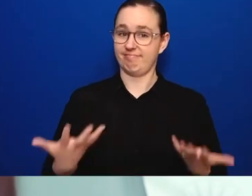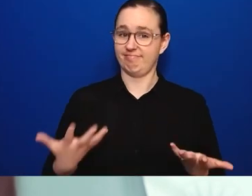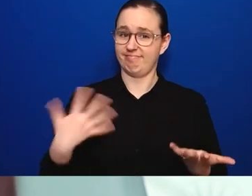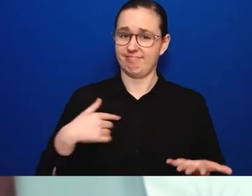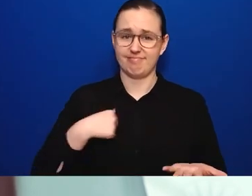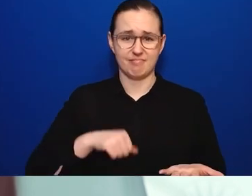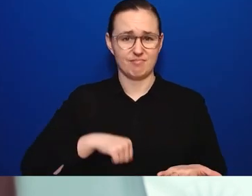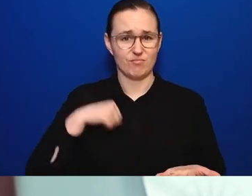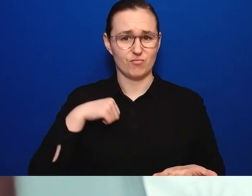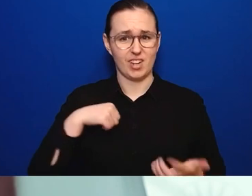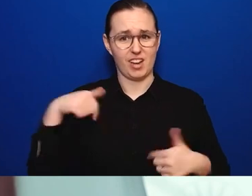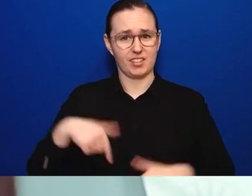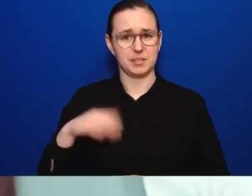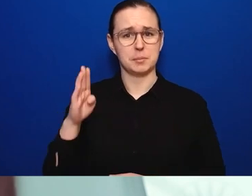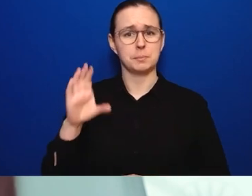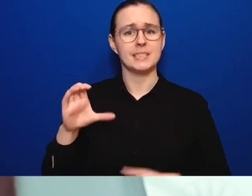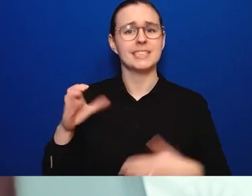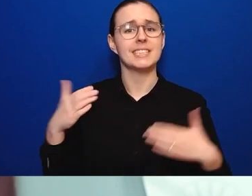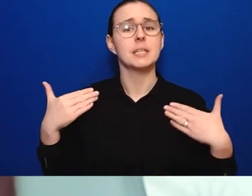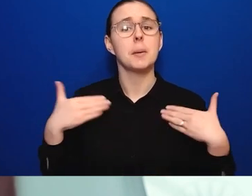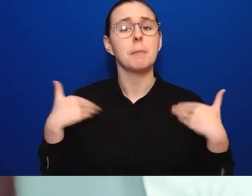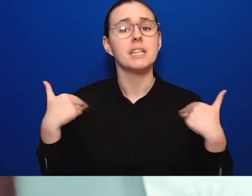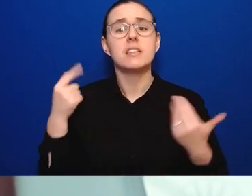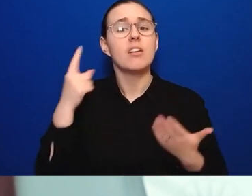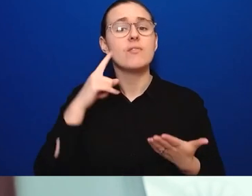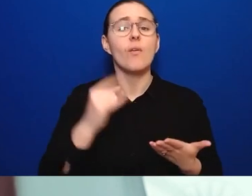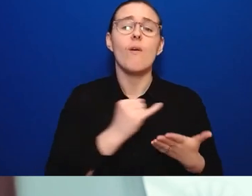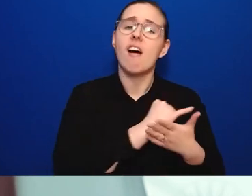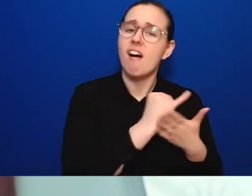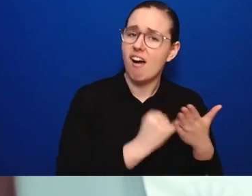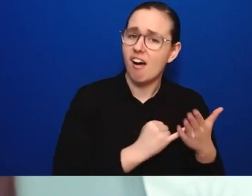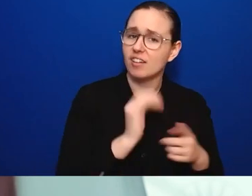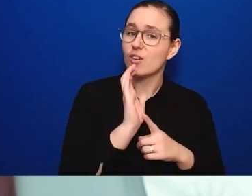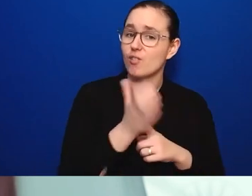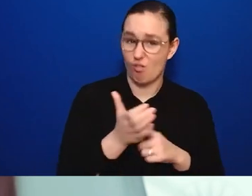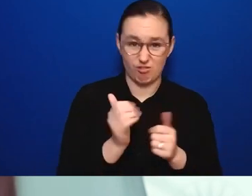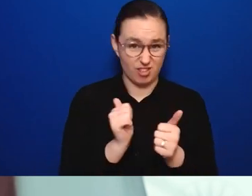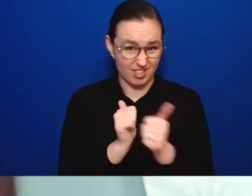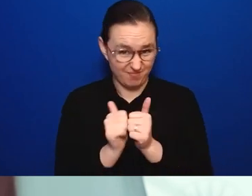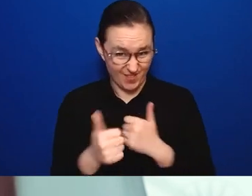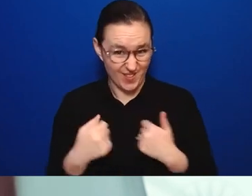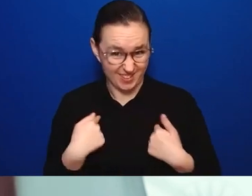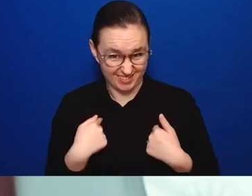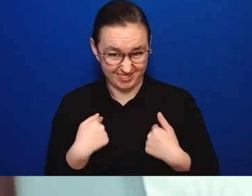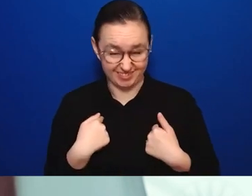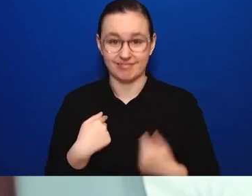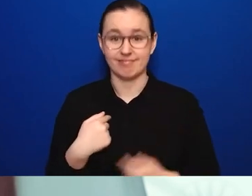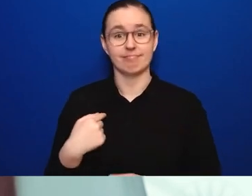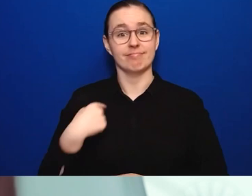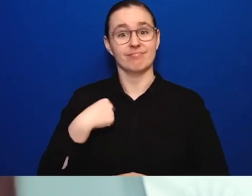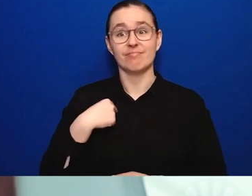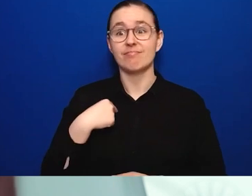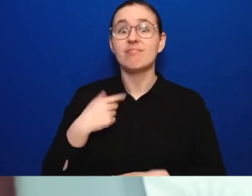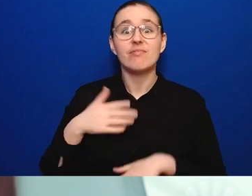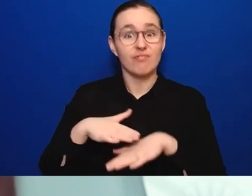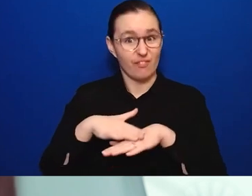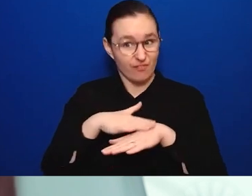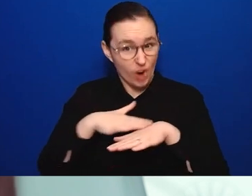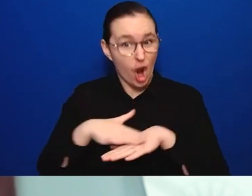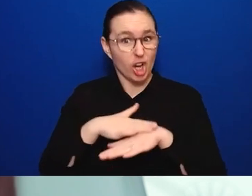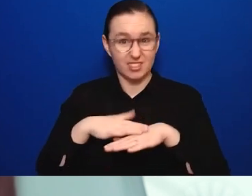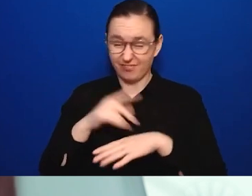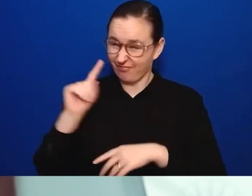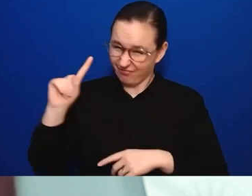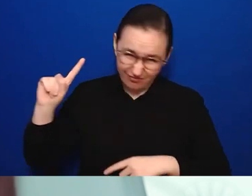BC's Minister of Tourism, Arts, Culture, and Sport, the MLA for Vancouver Mount Pleasant, and the first and only First Nations woman to ever get elected